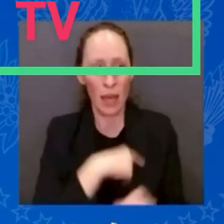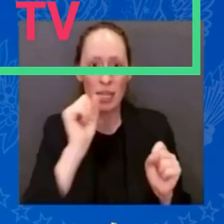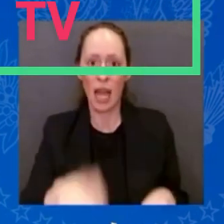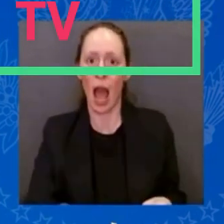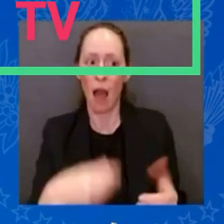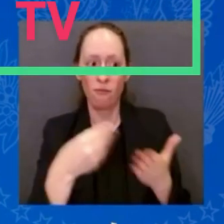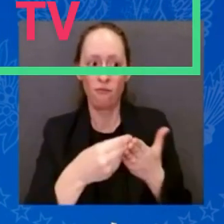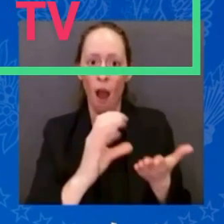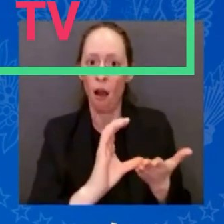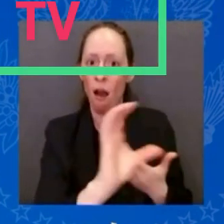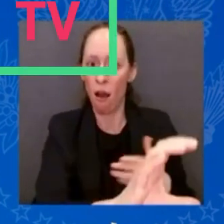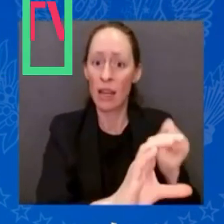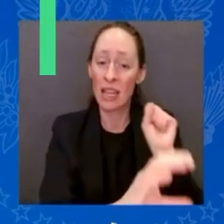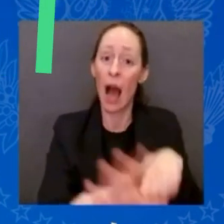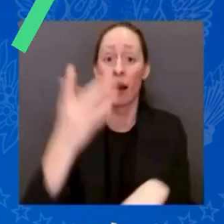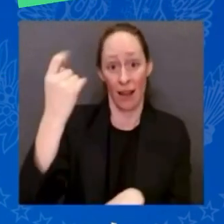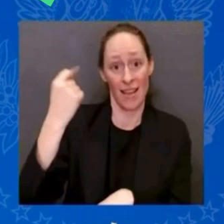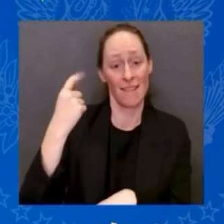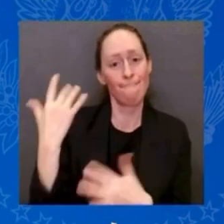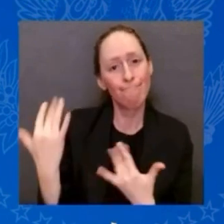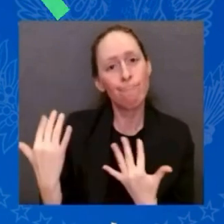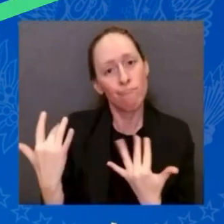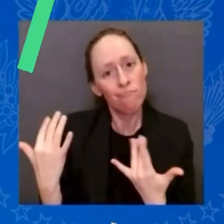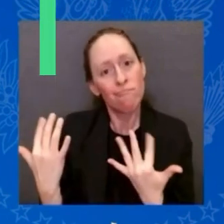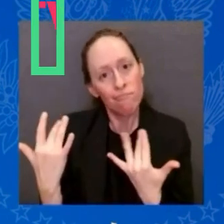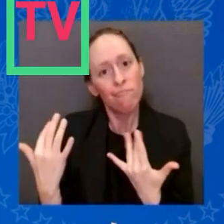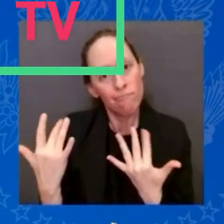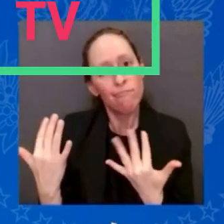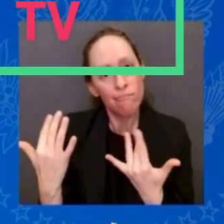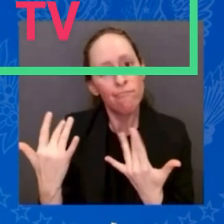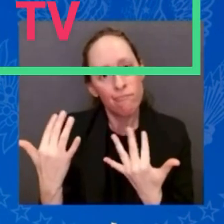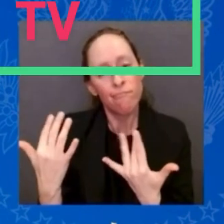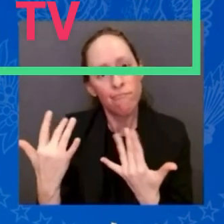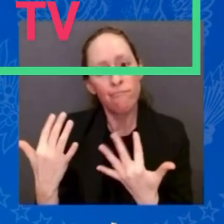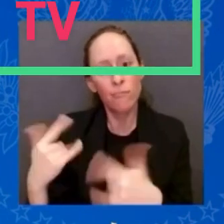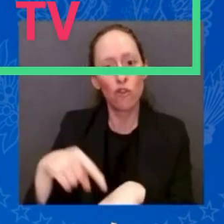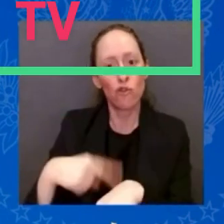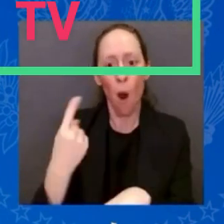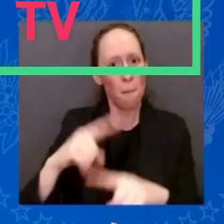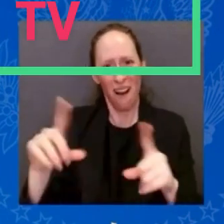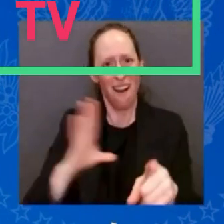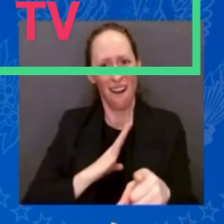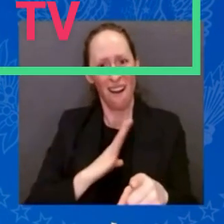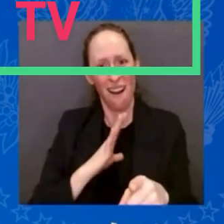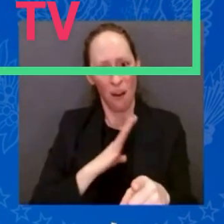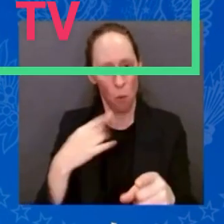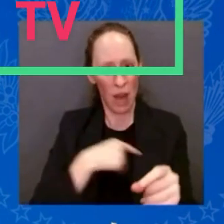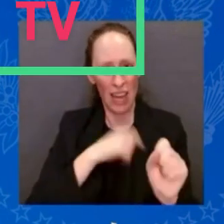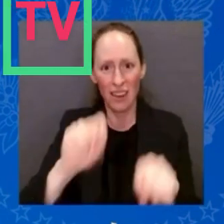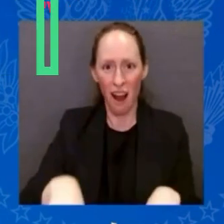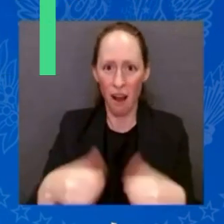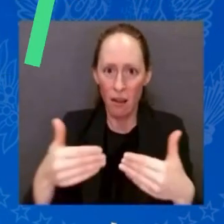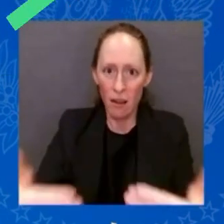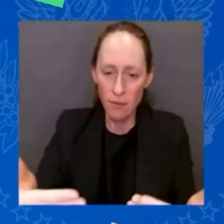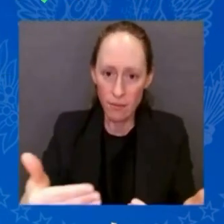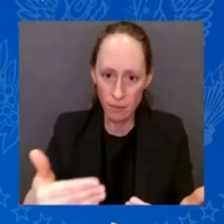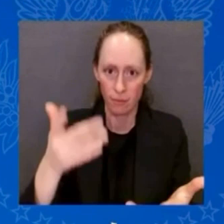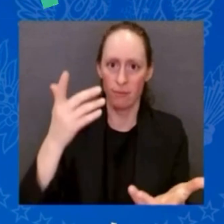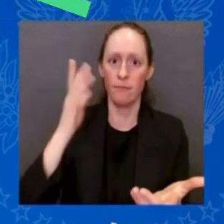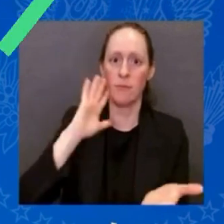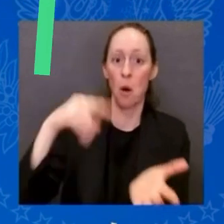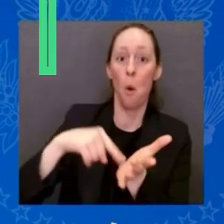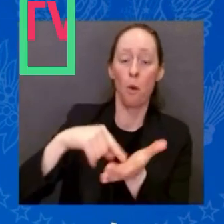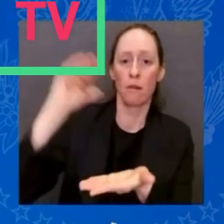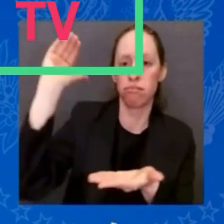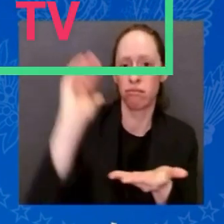providing for as many borrowers as possible with debt relief. I've directed my team to move as quickly as possible under the law. Just moments